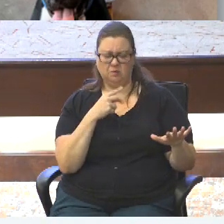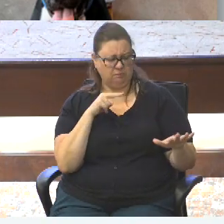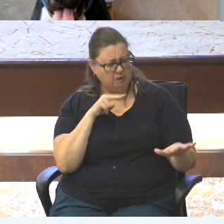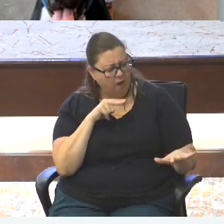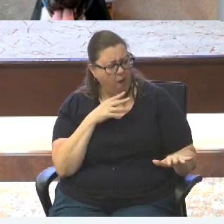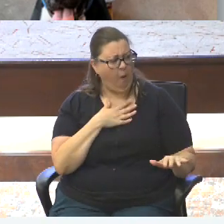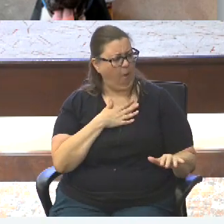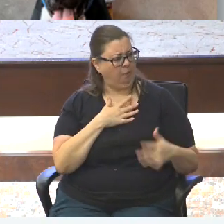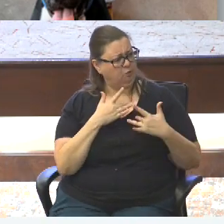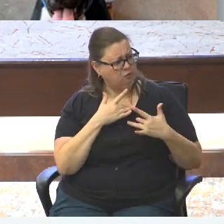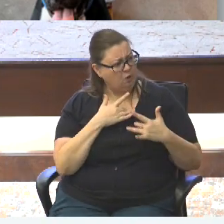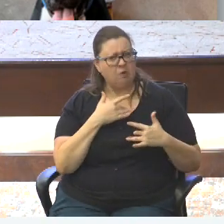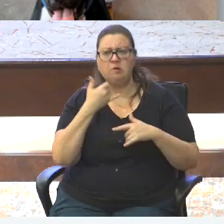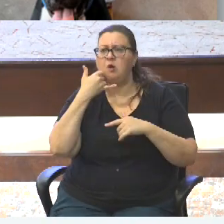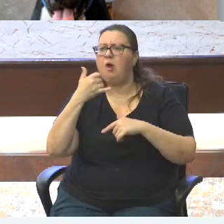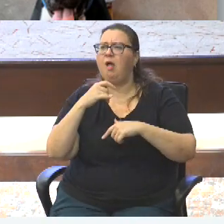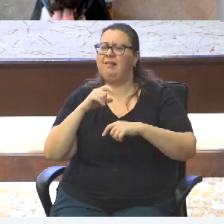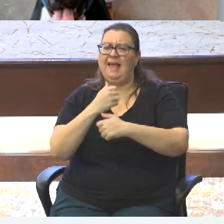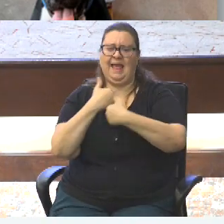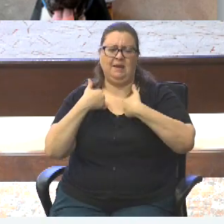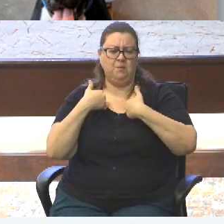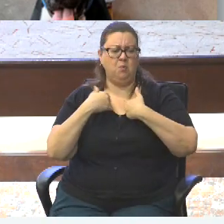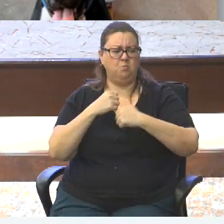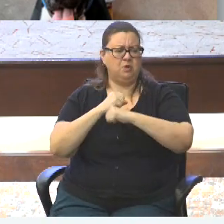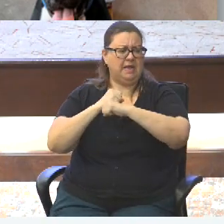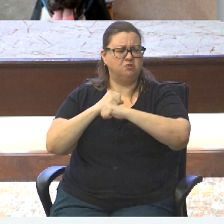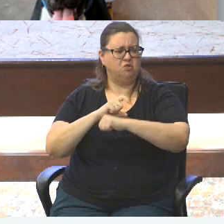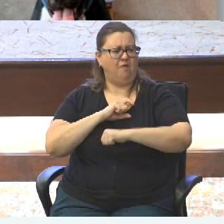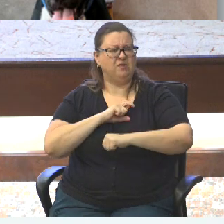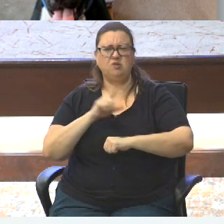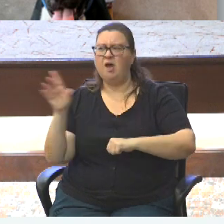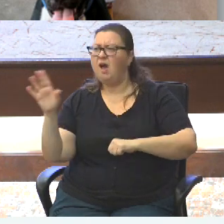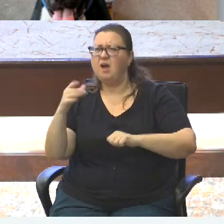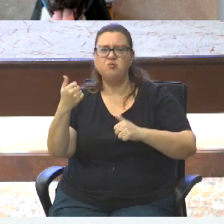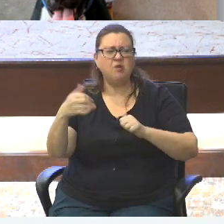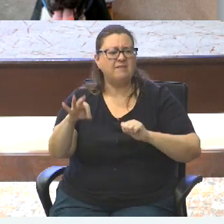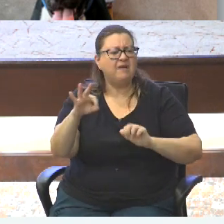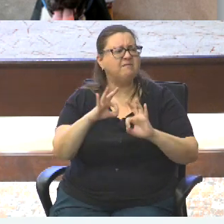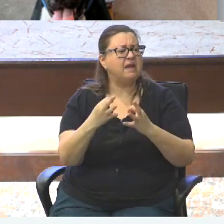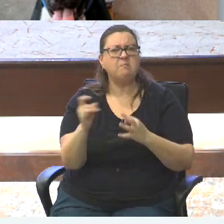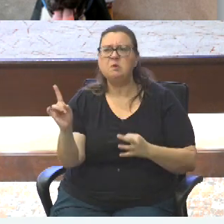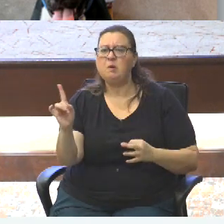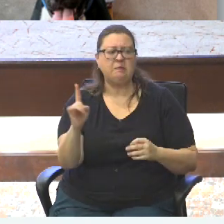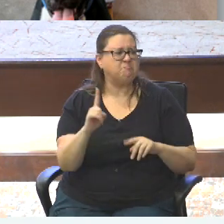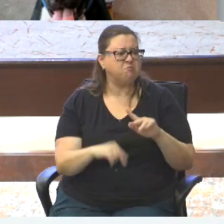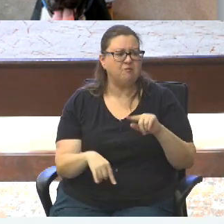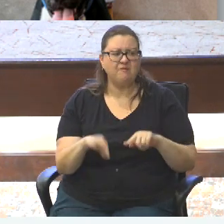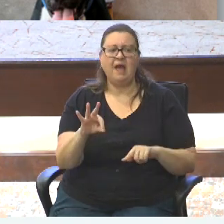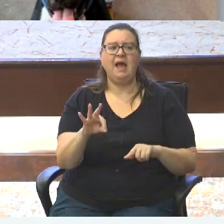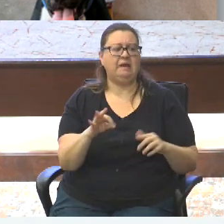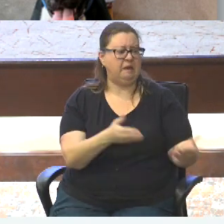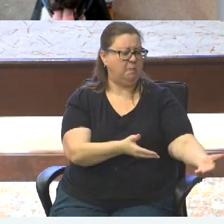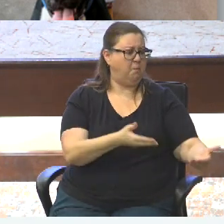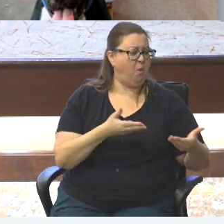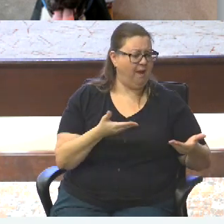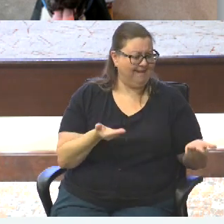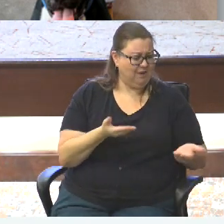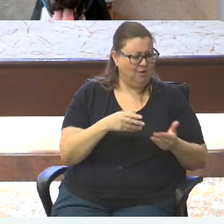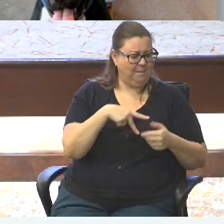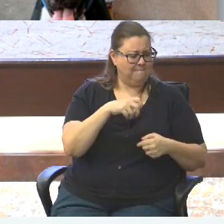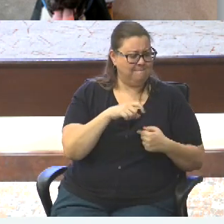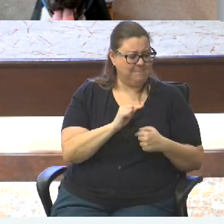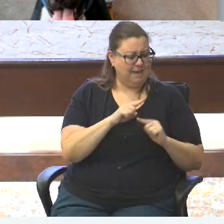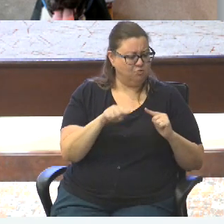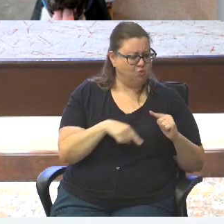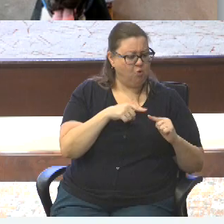animal protection officers who attempted to locate his owner, but were unsuccessful. Squishy was then brought to Pet Circle for safety